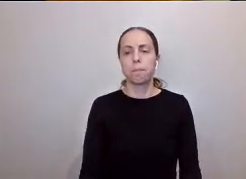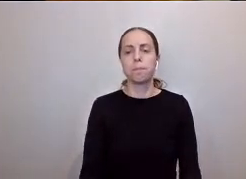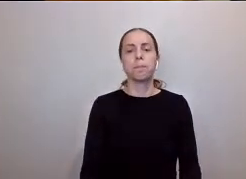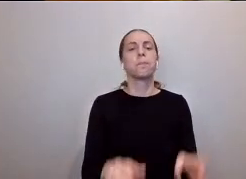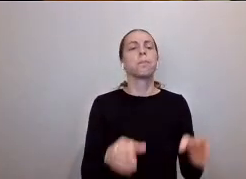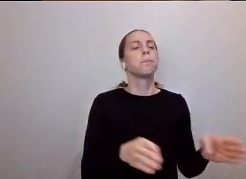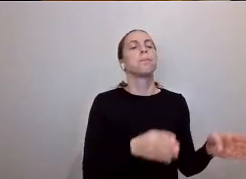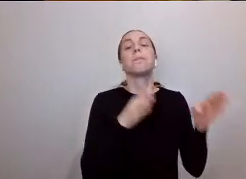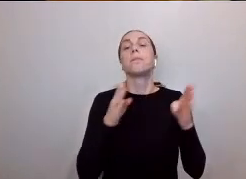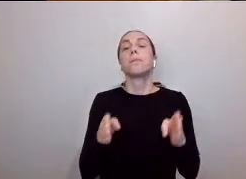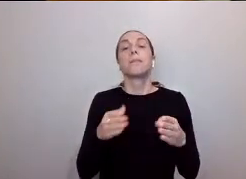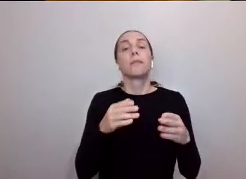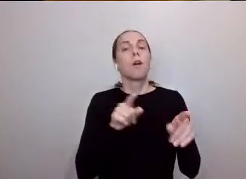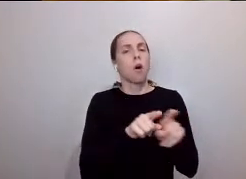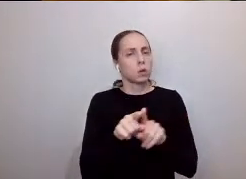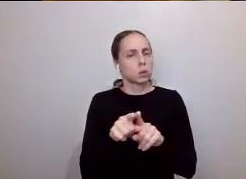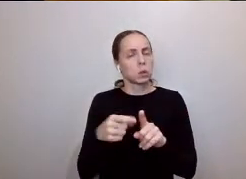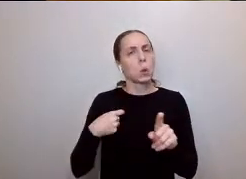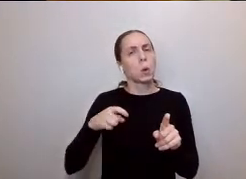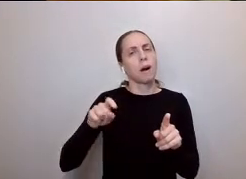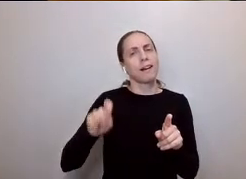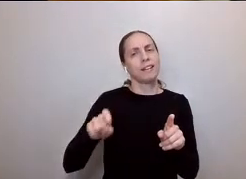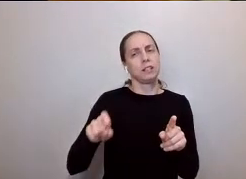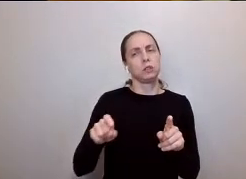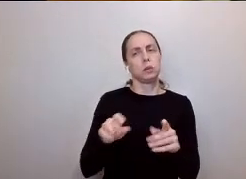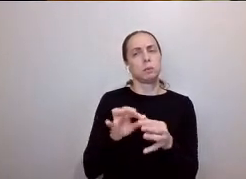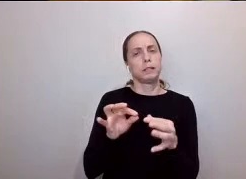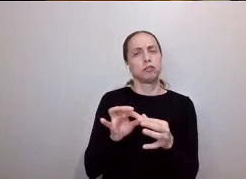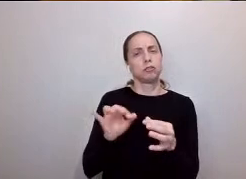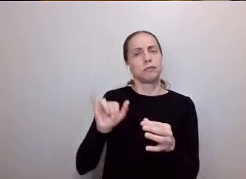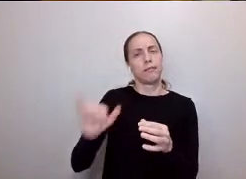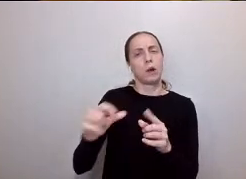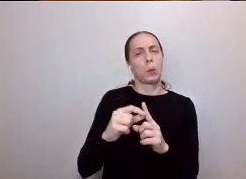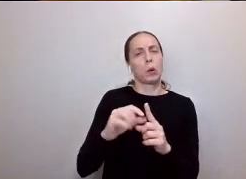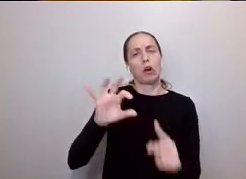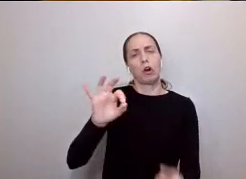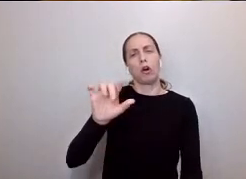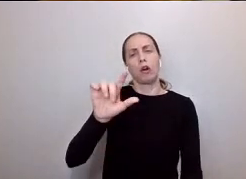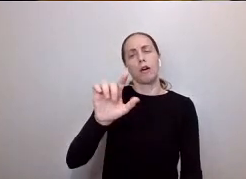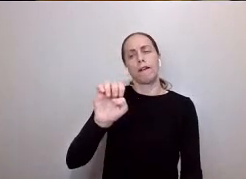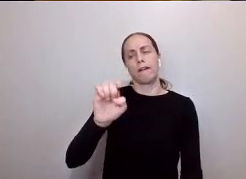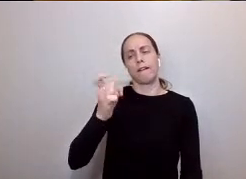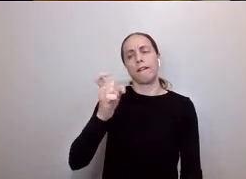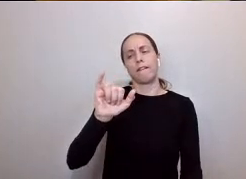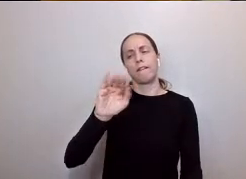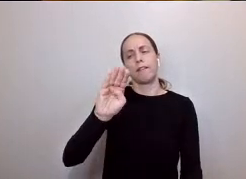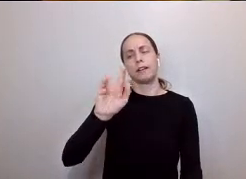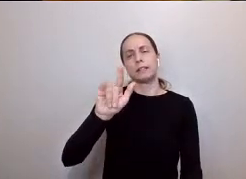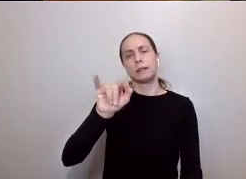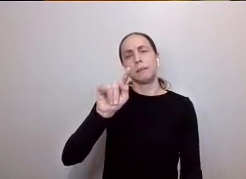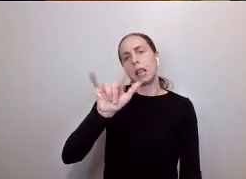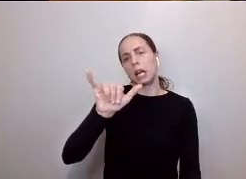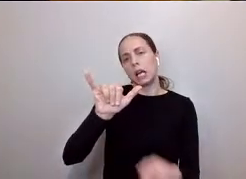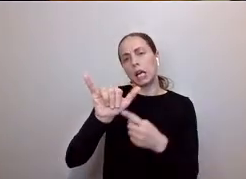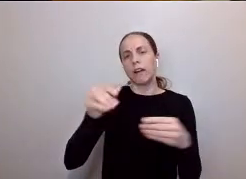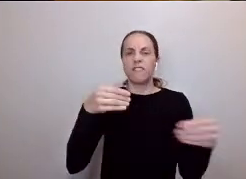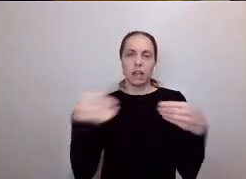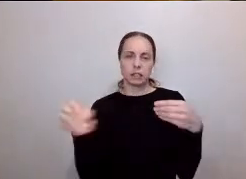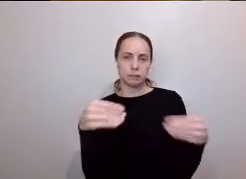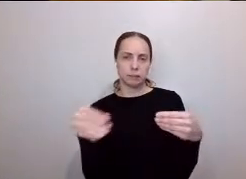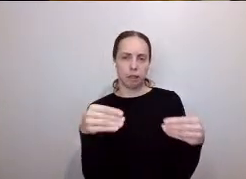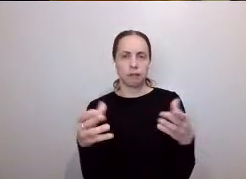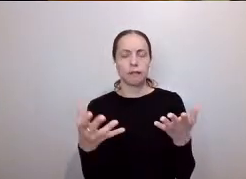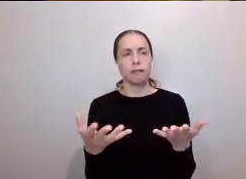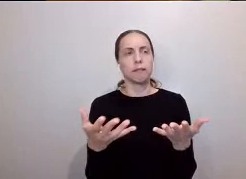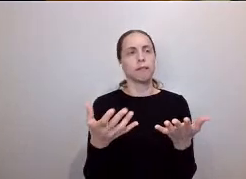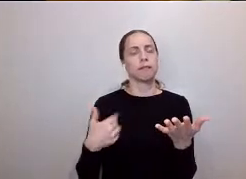Councilmember Palmisano mentioned. And I just want to be clear that there's nothing inflexible about passing something that reflects our current budget. Any council